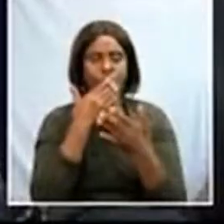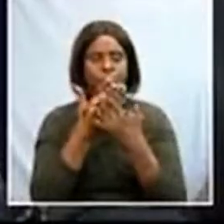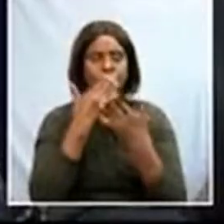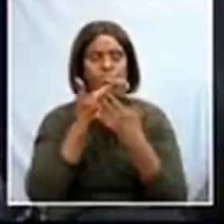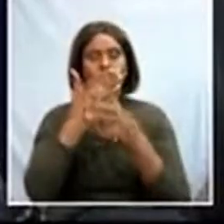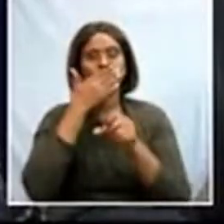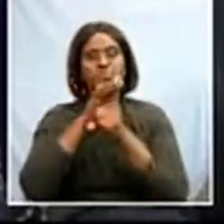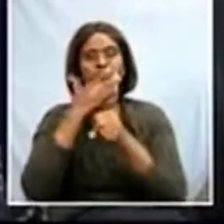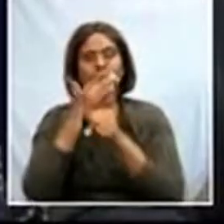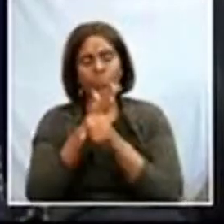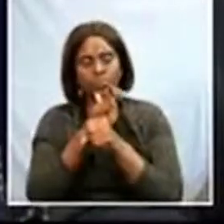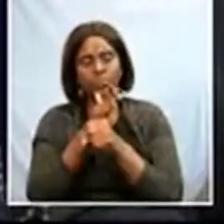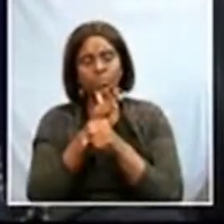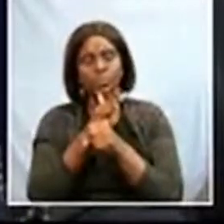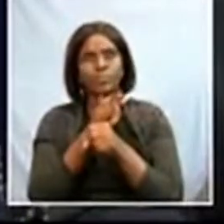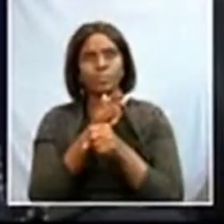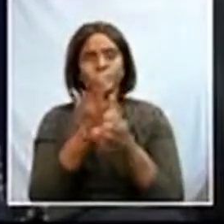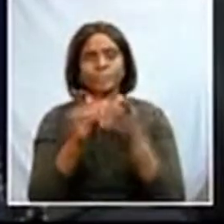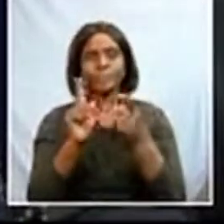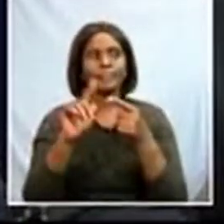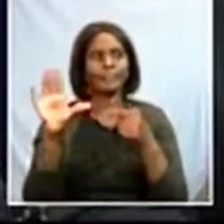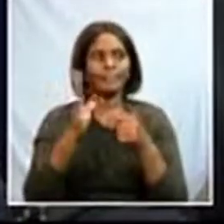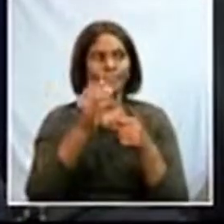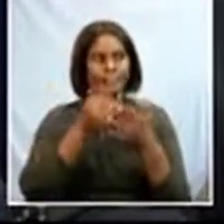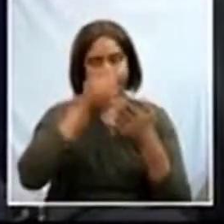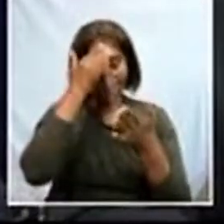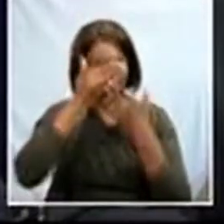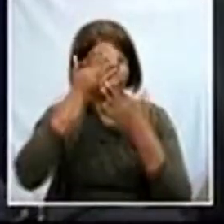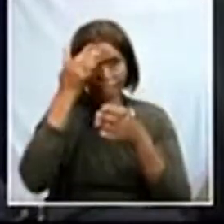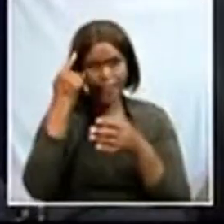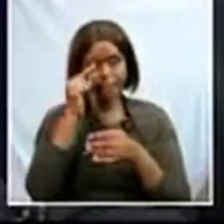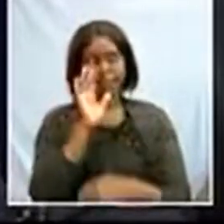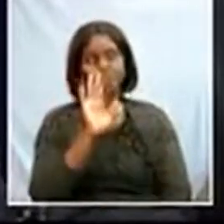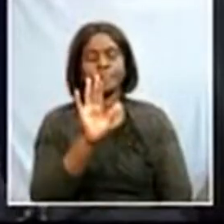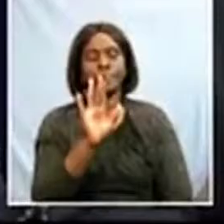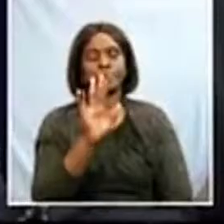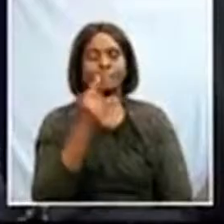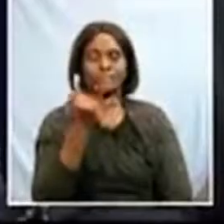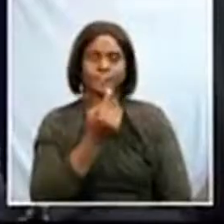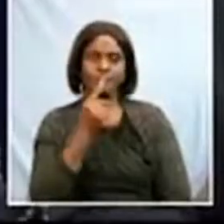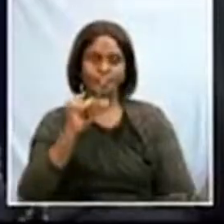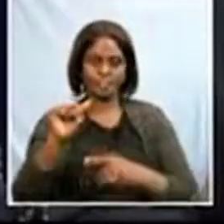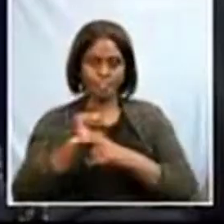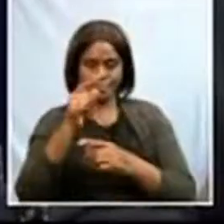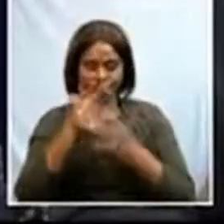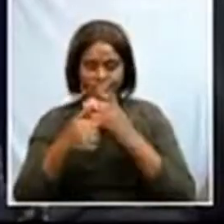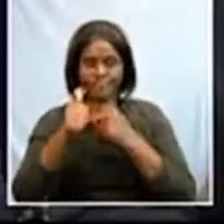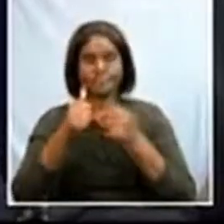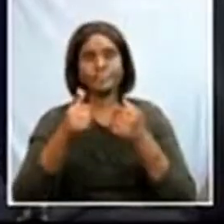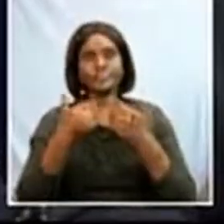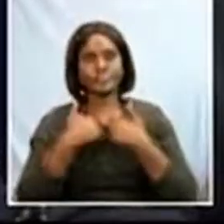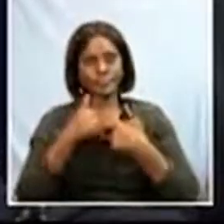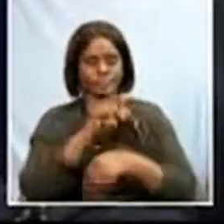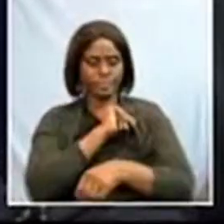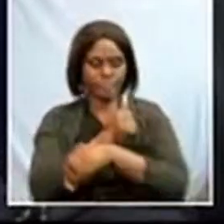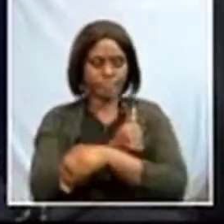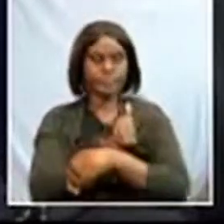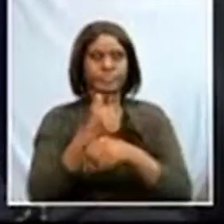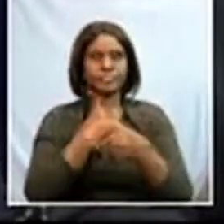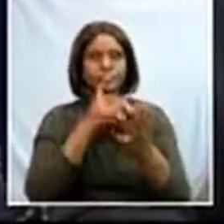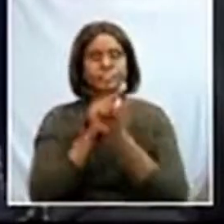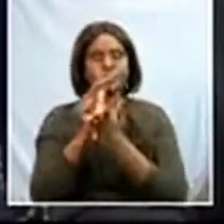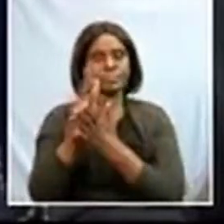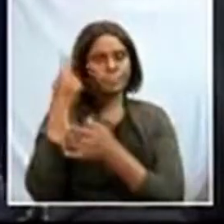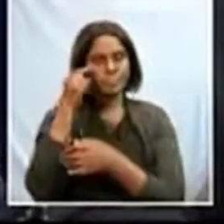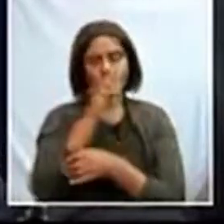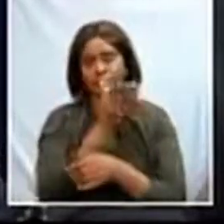guaranteeing, is maybe to retain students for the only courses that the regulatory authority has approved of